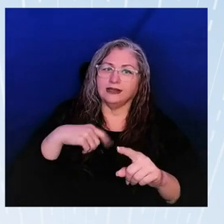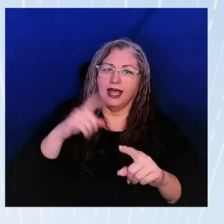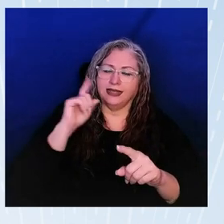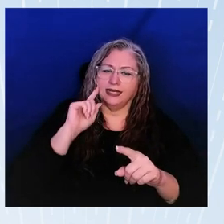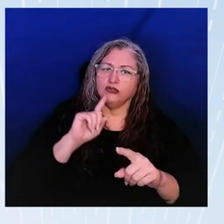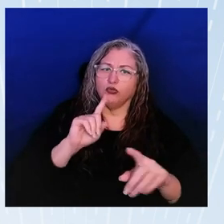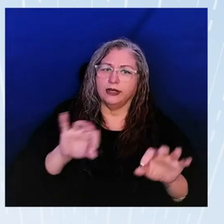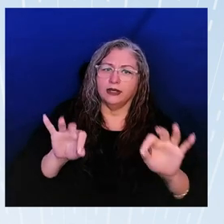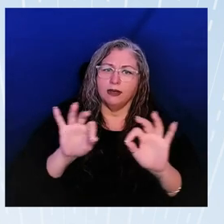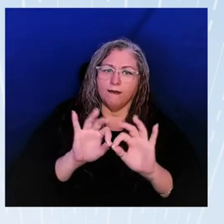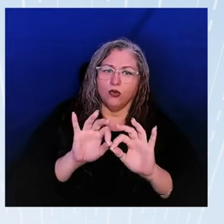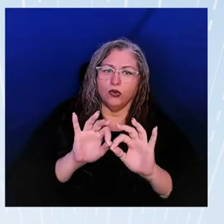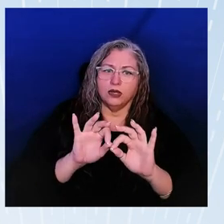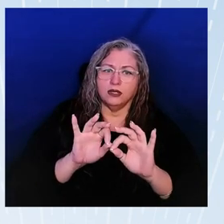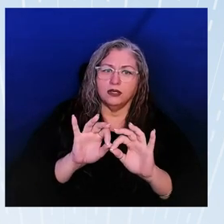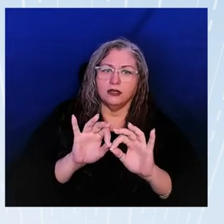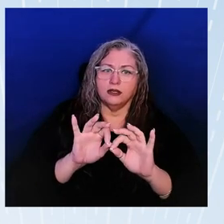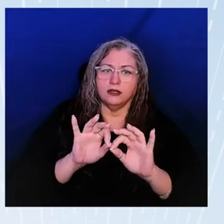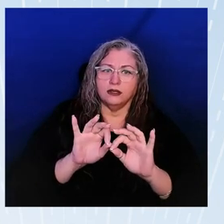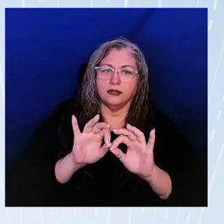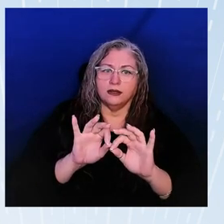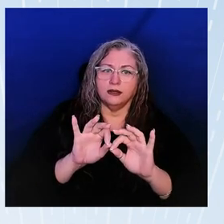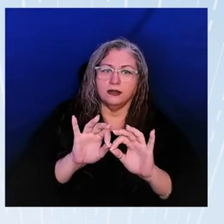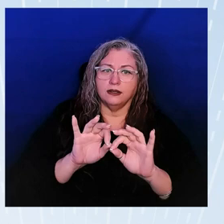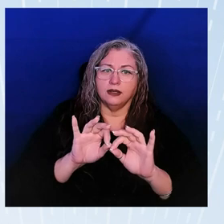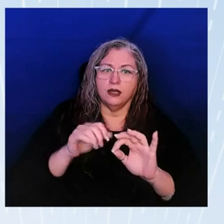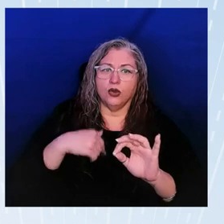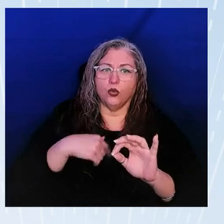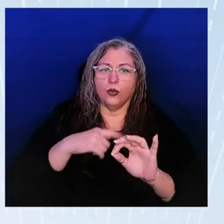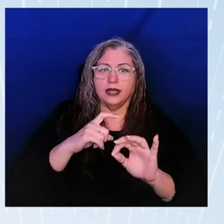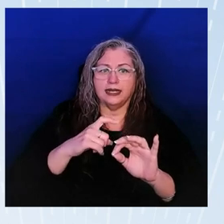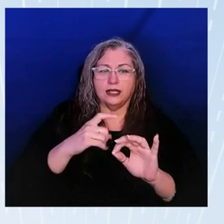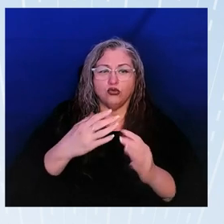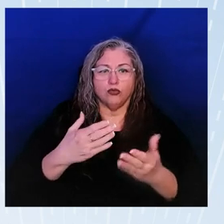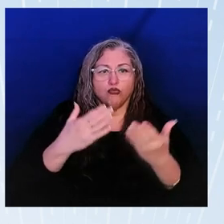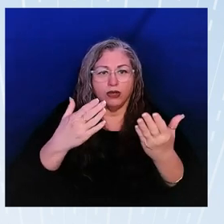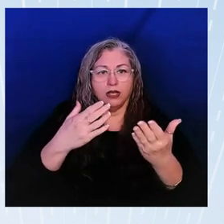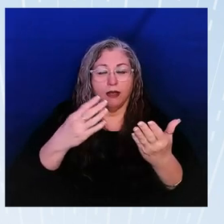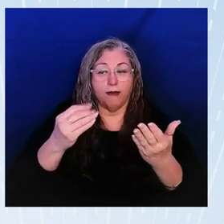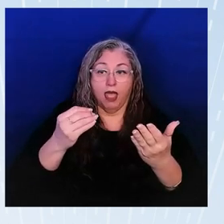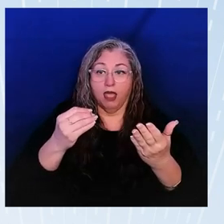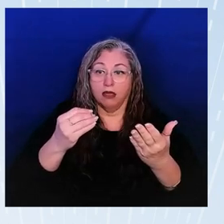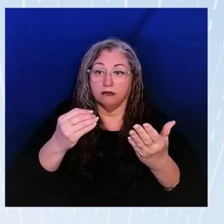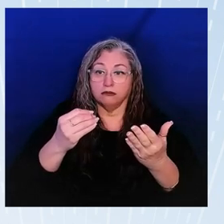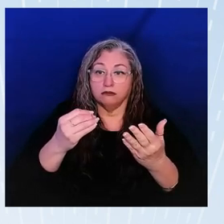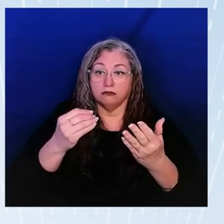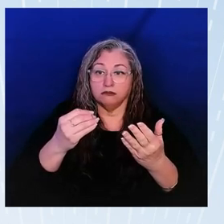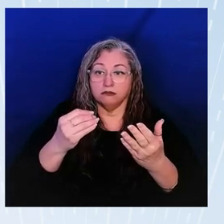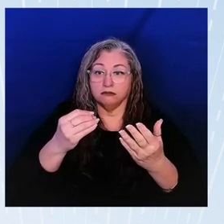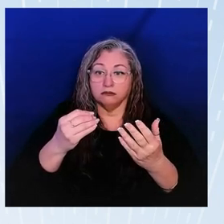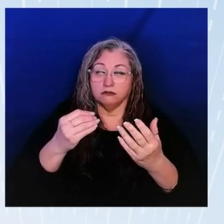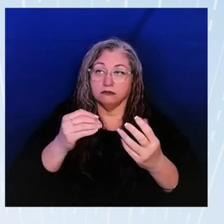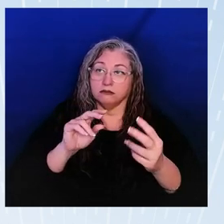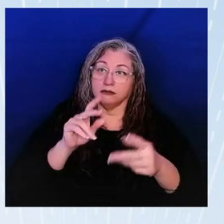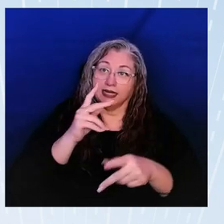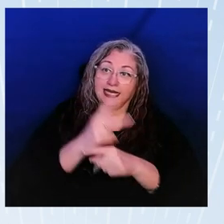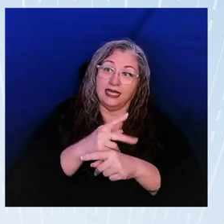important, that we bring it up and hold the federal government